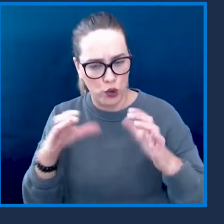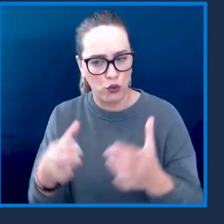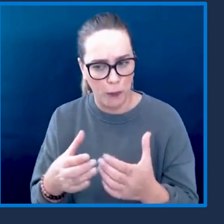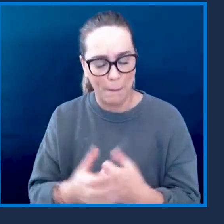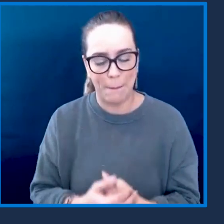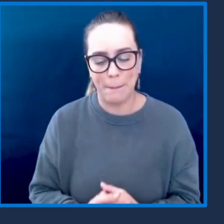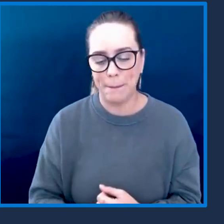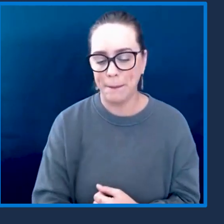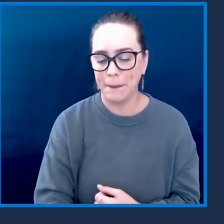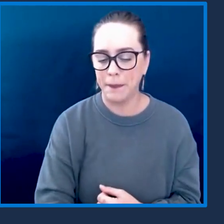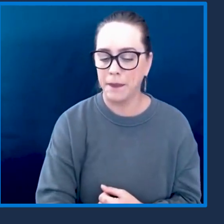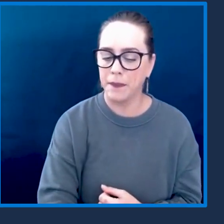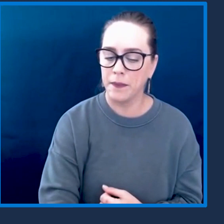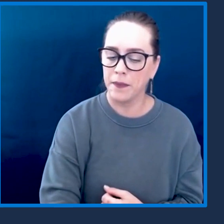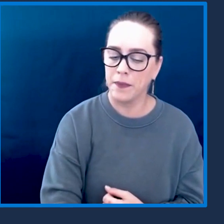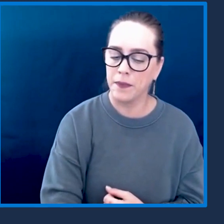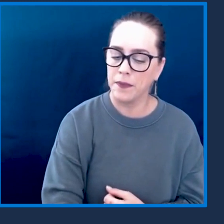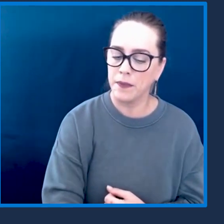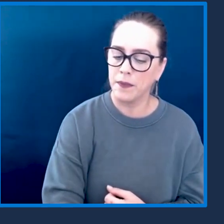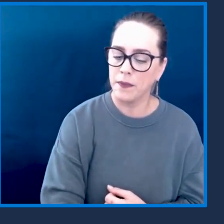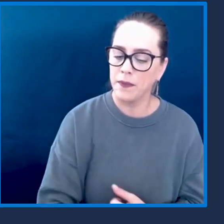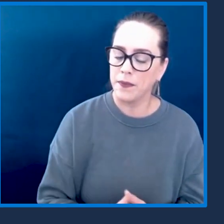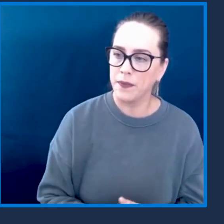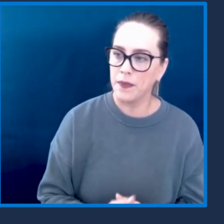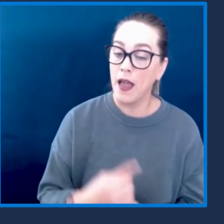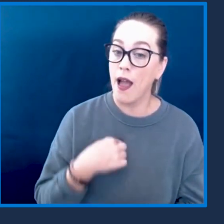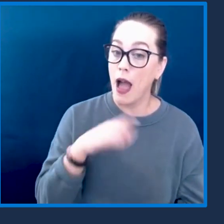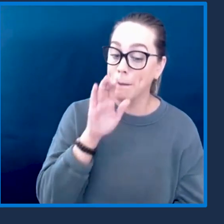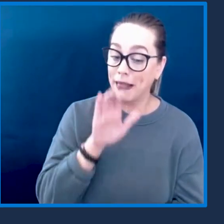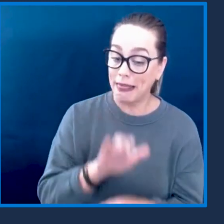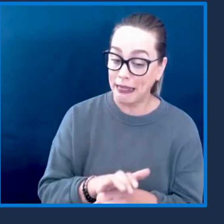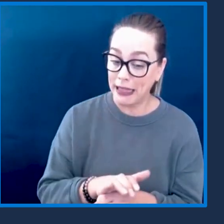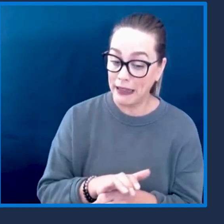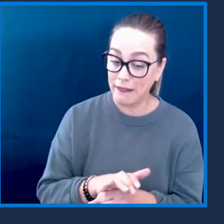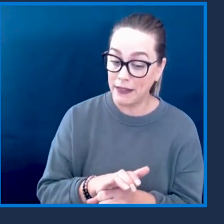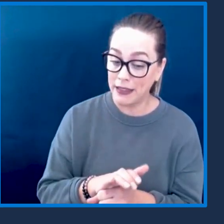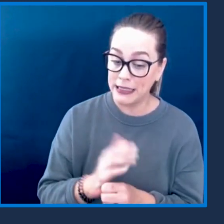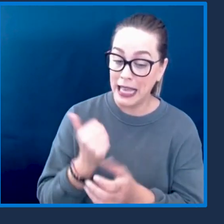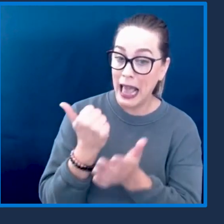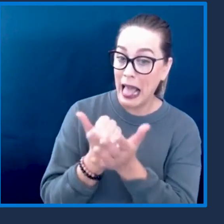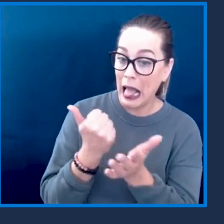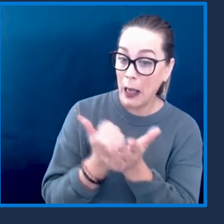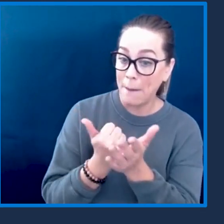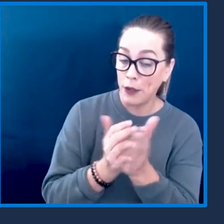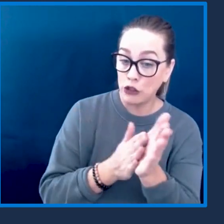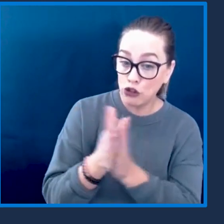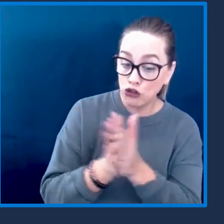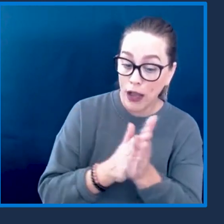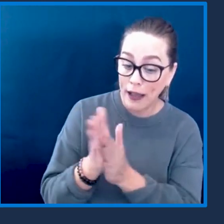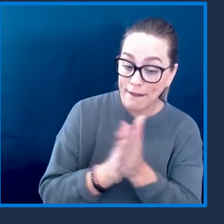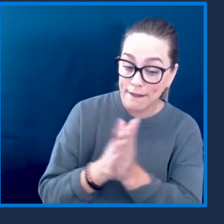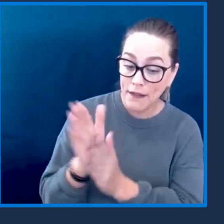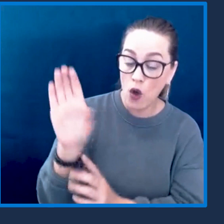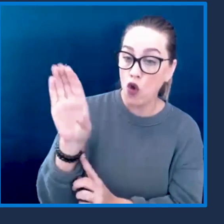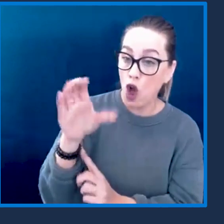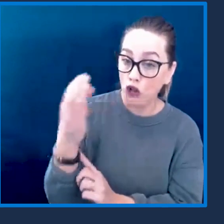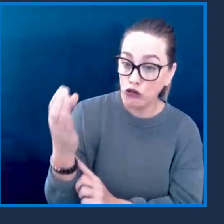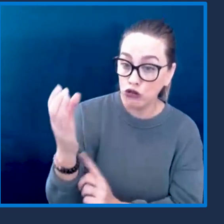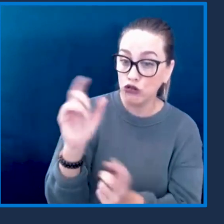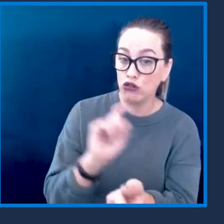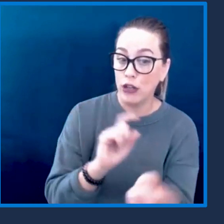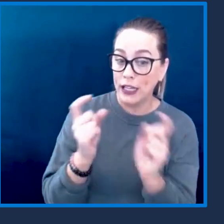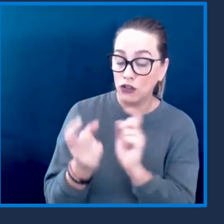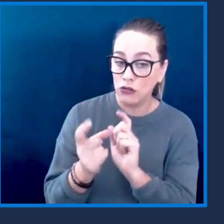what I believe to be a privilege to help drive culture changes and to be part of amazing initiatives for disability